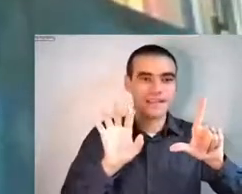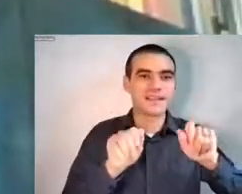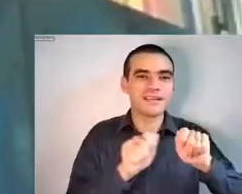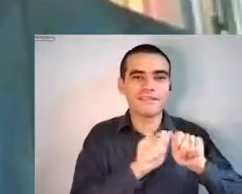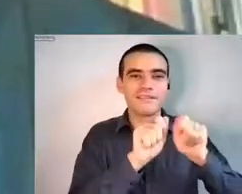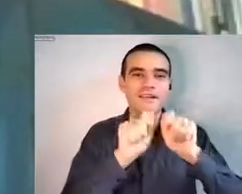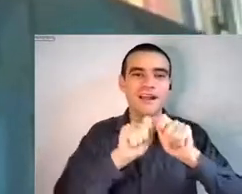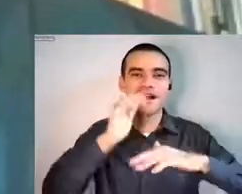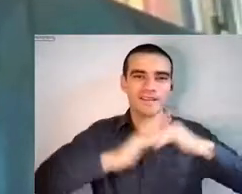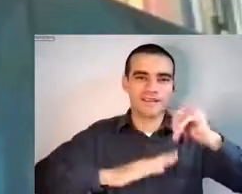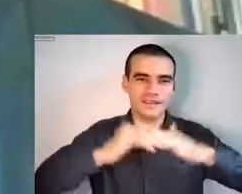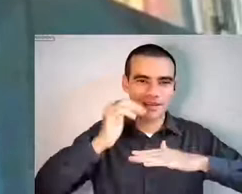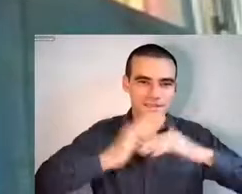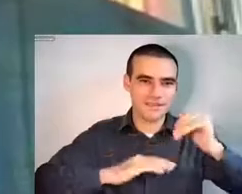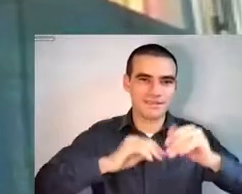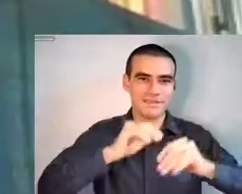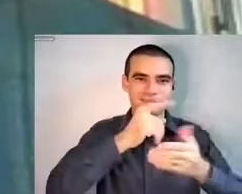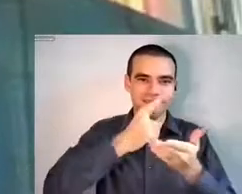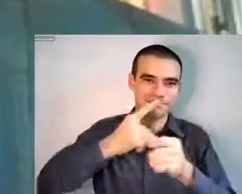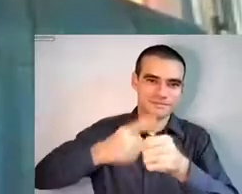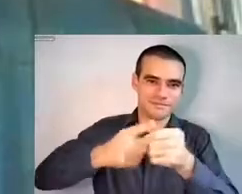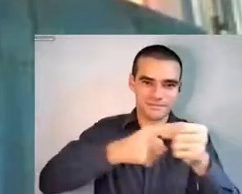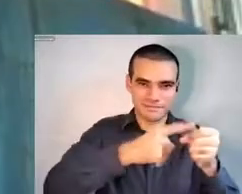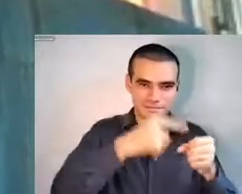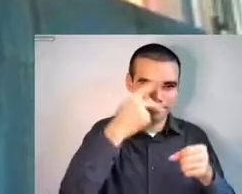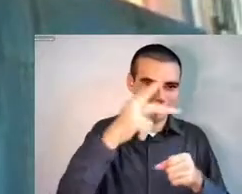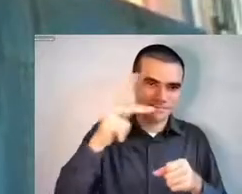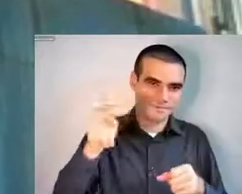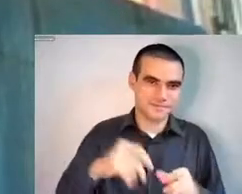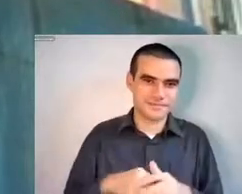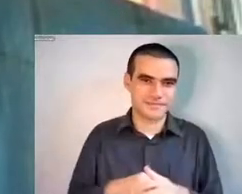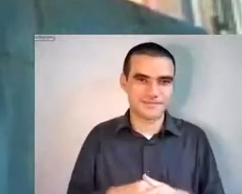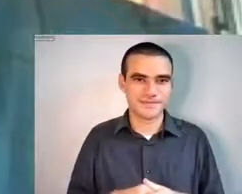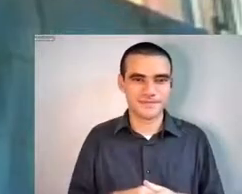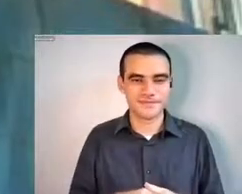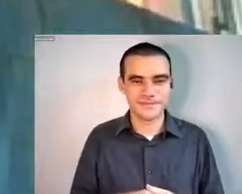This panel is about the education of talents